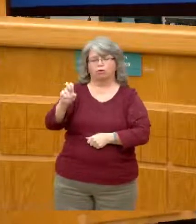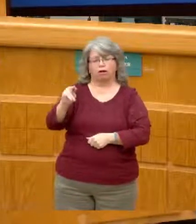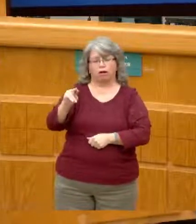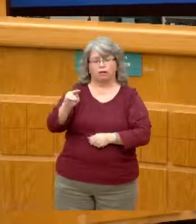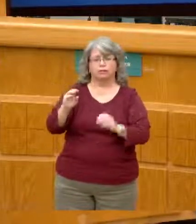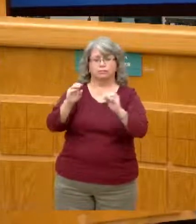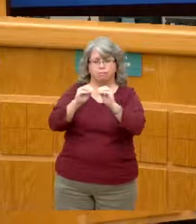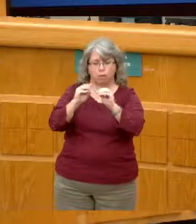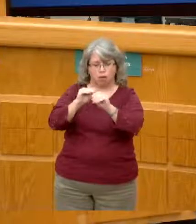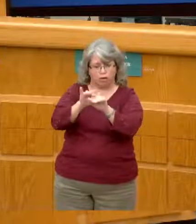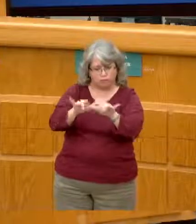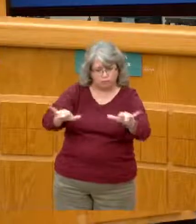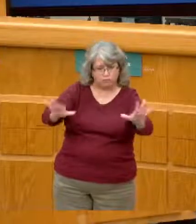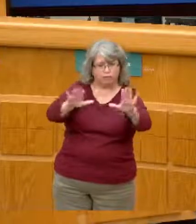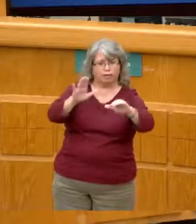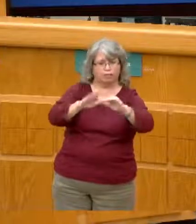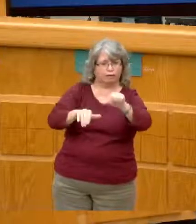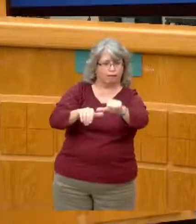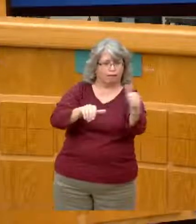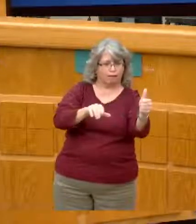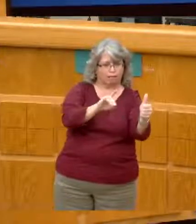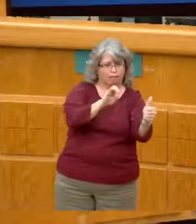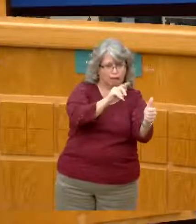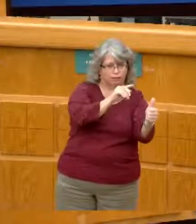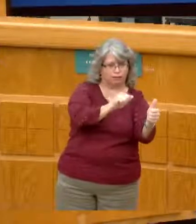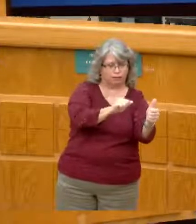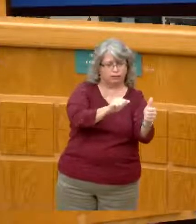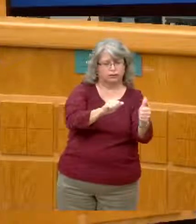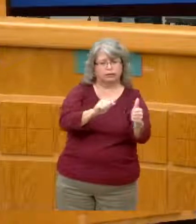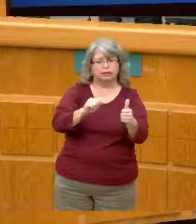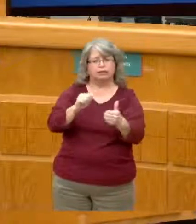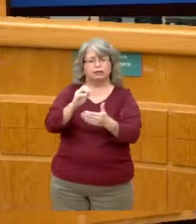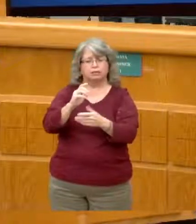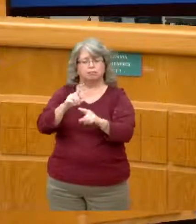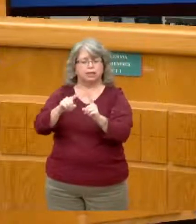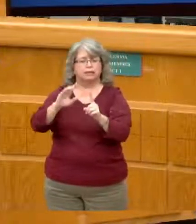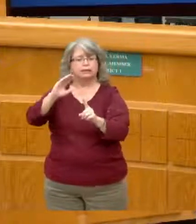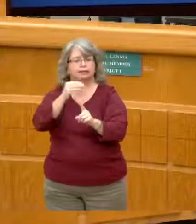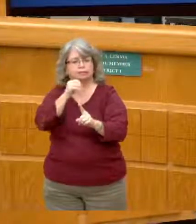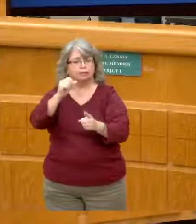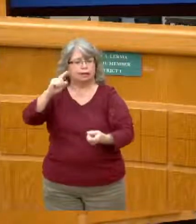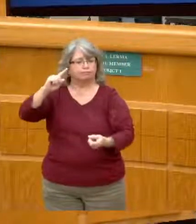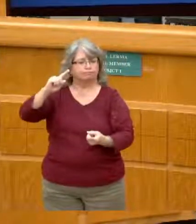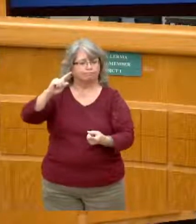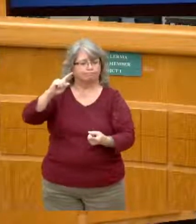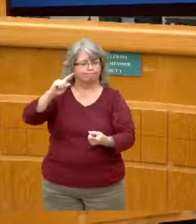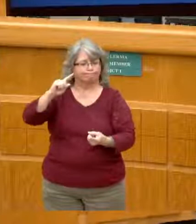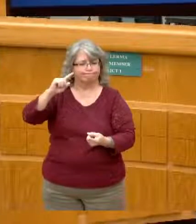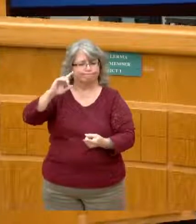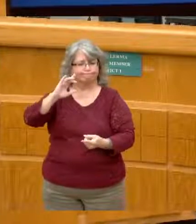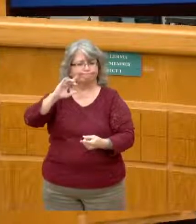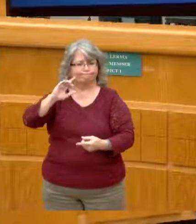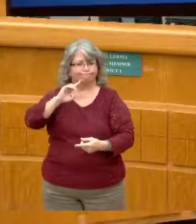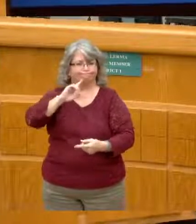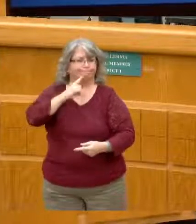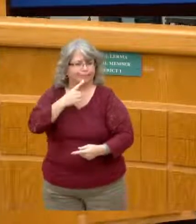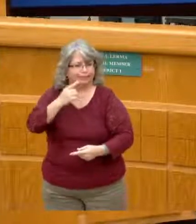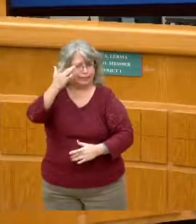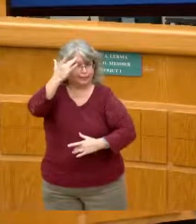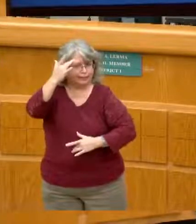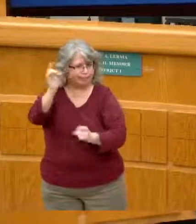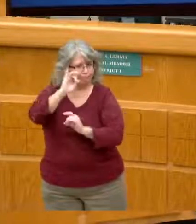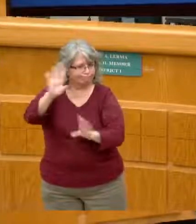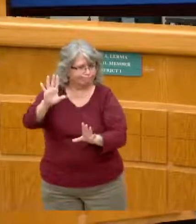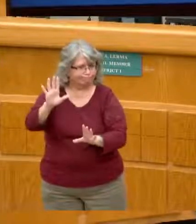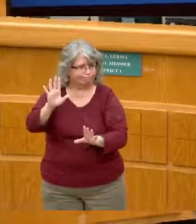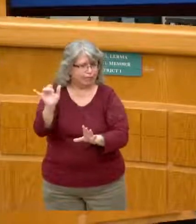variant, with a lesser disease process for some, especially the vaccinated. So again, we will talk more